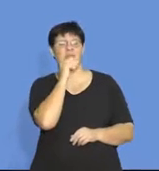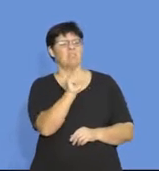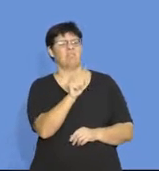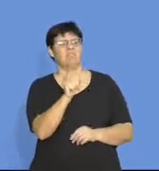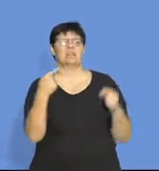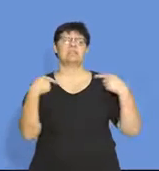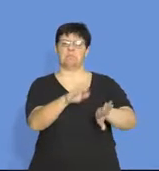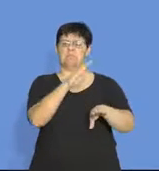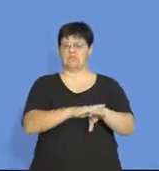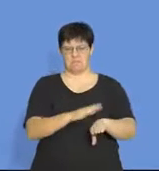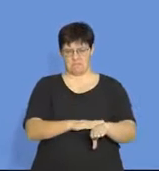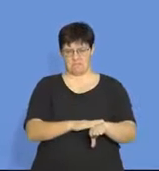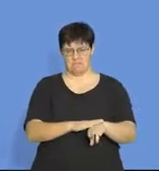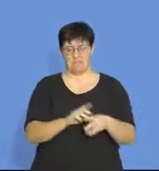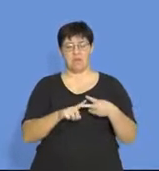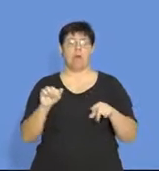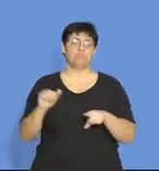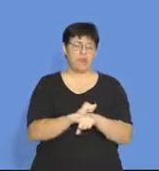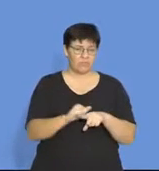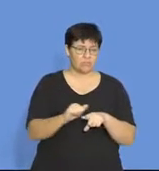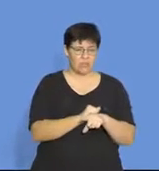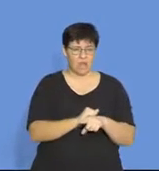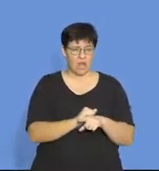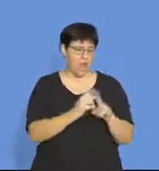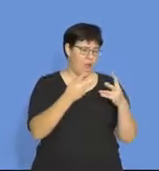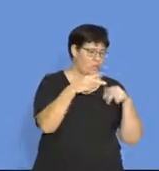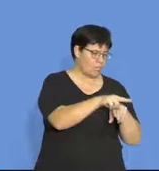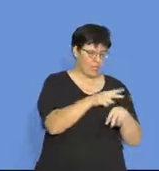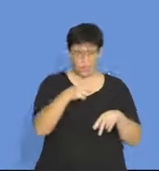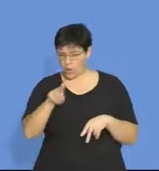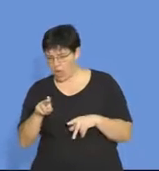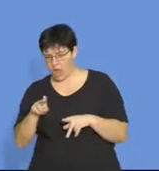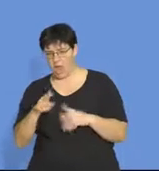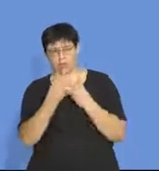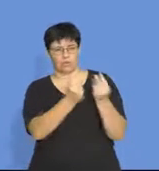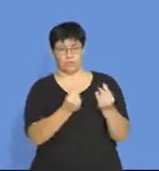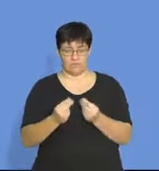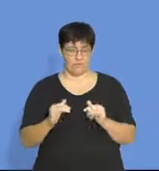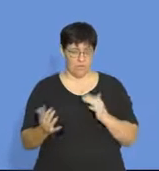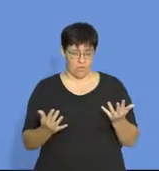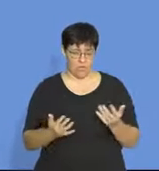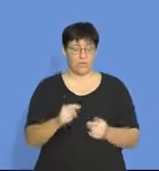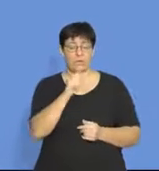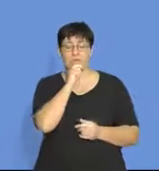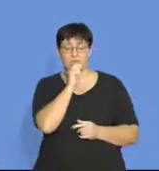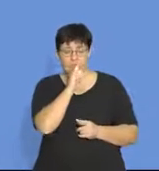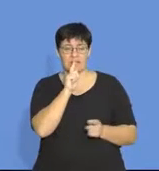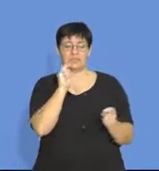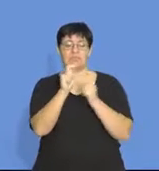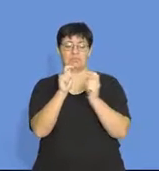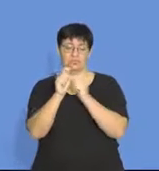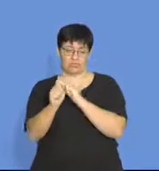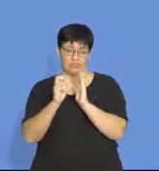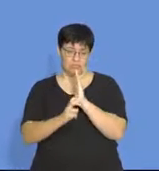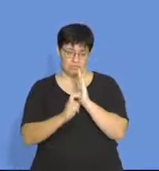the meaning of the word simultaneous. Practice solving different combinations, please, by using mainly